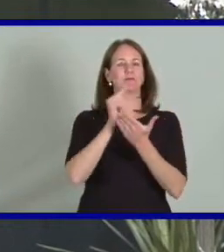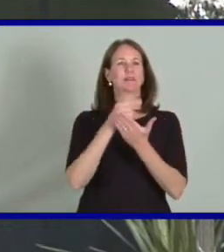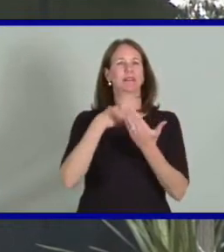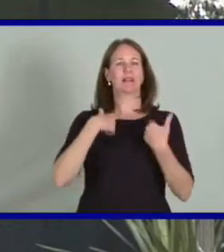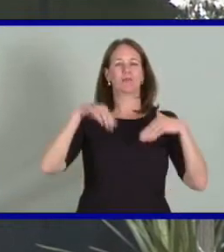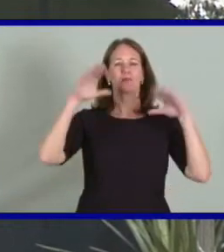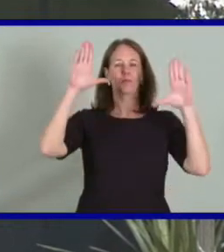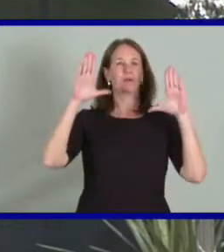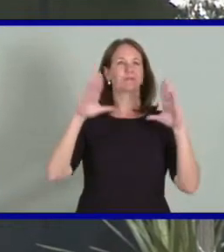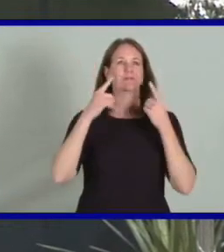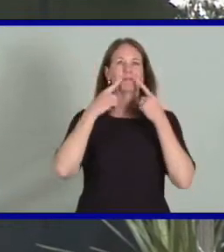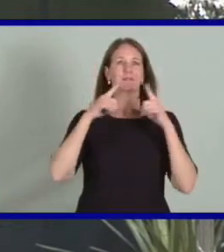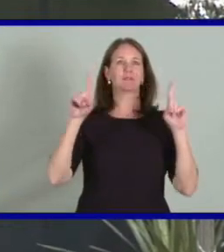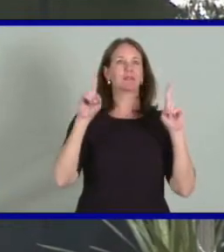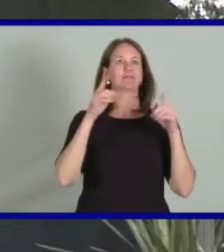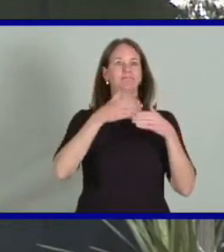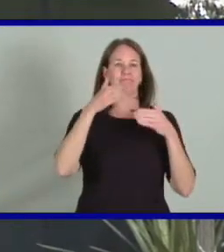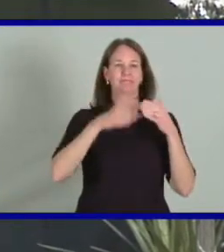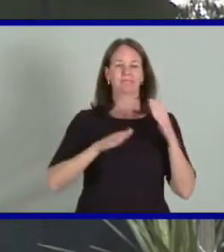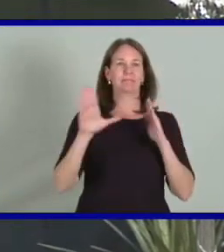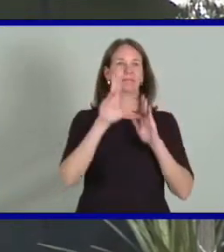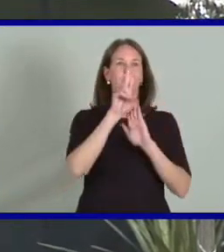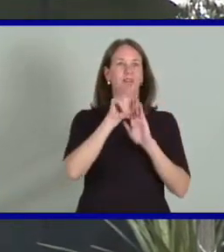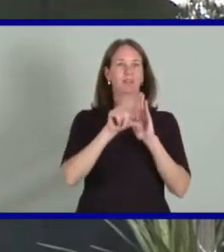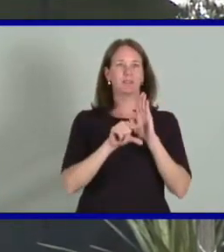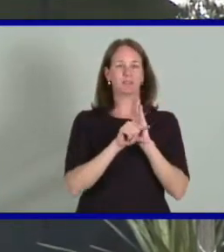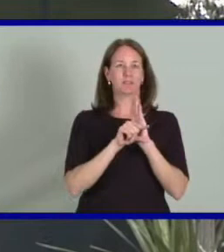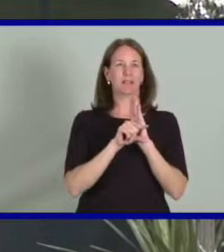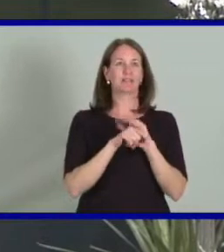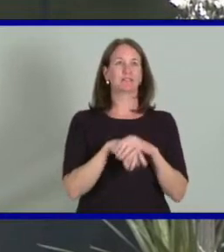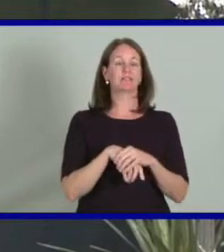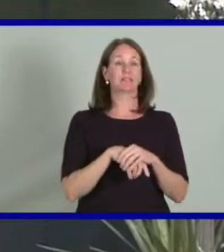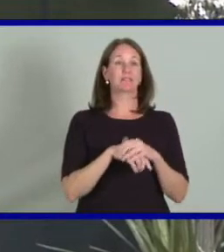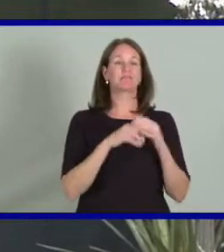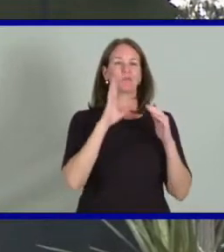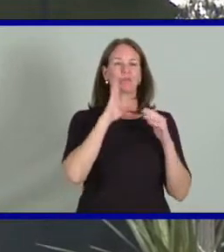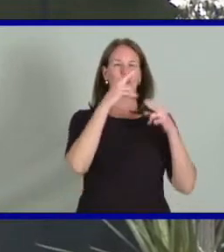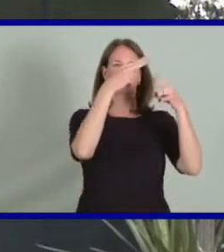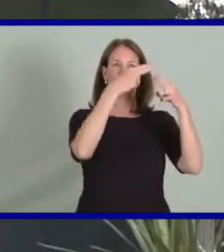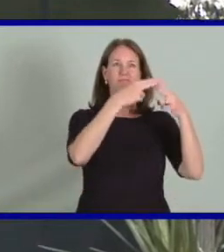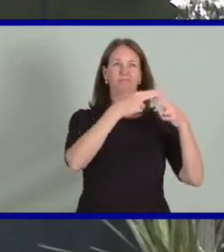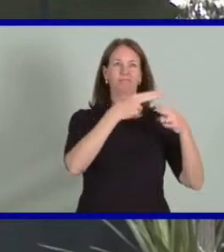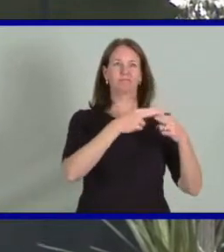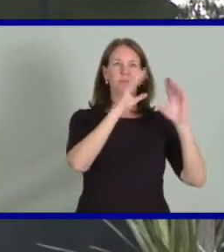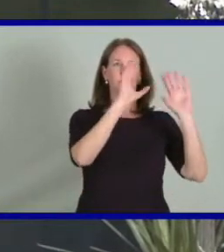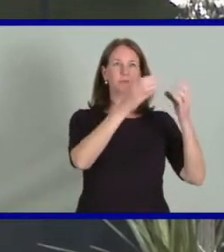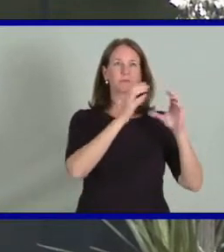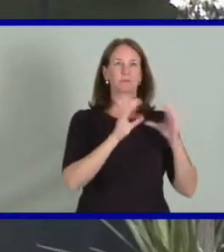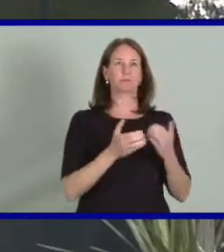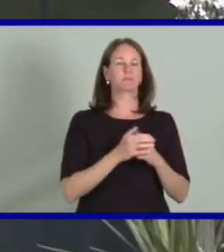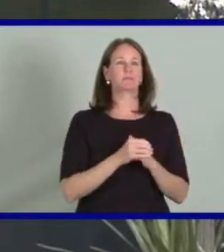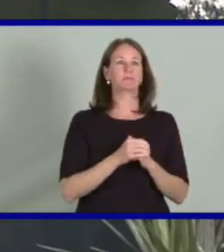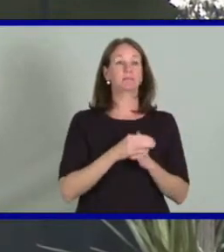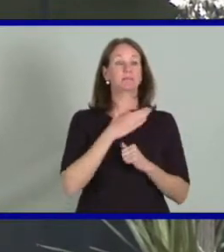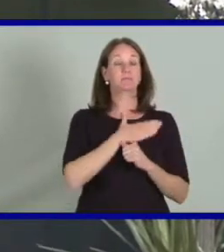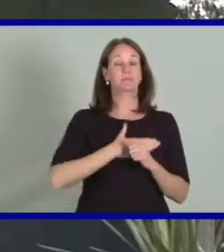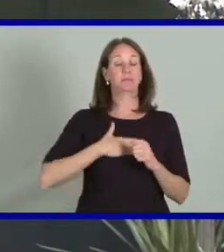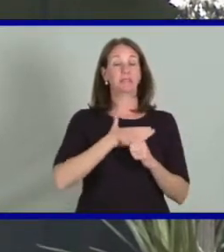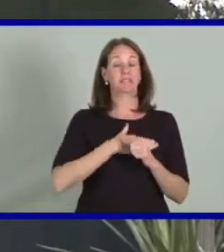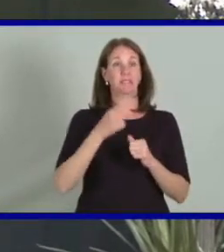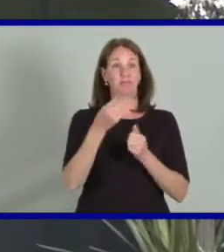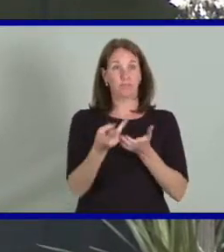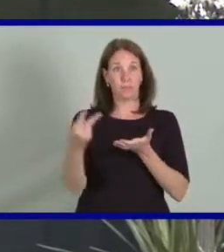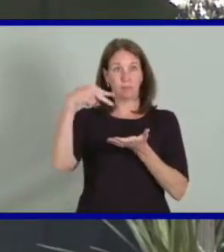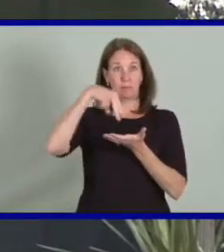the undergraduate degree. As each group is called, I'd ask the members to please rise and